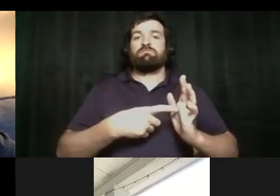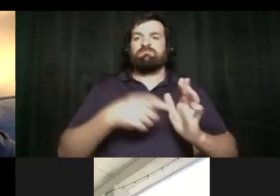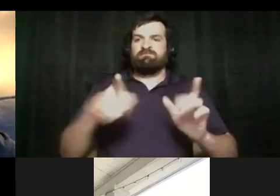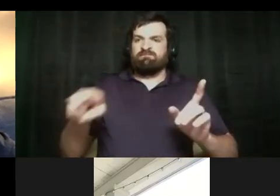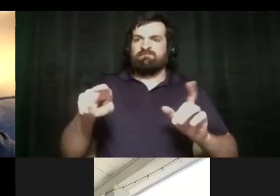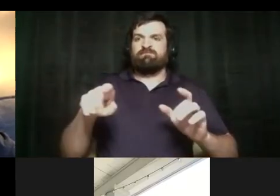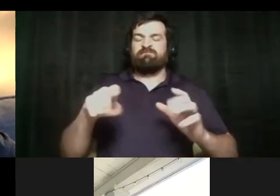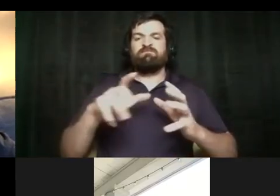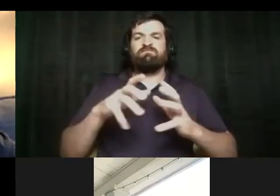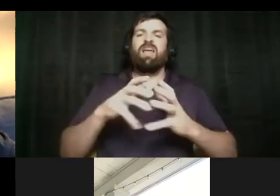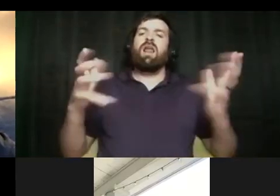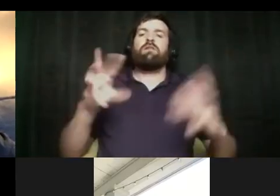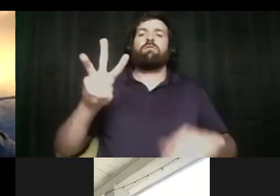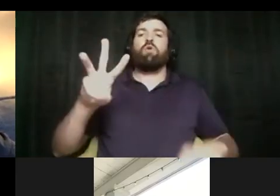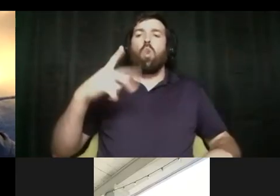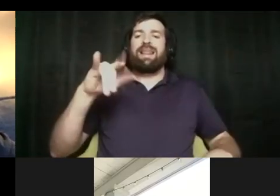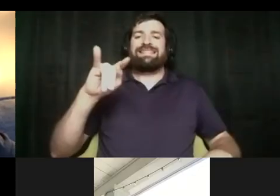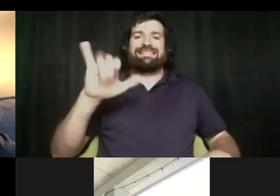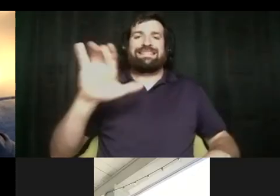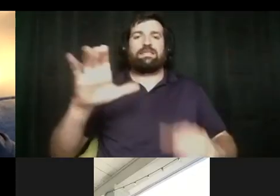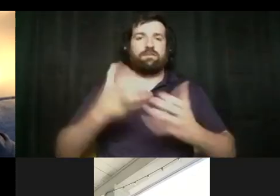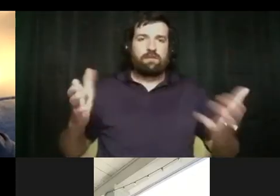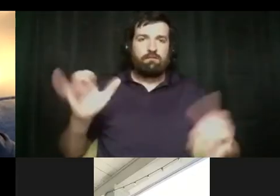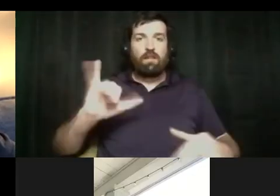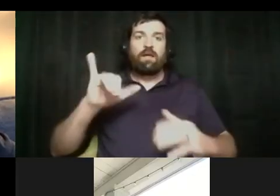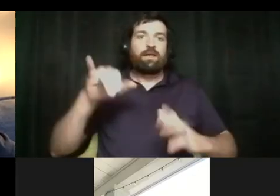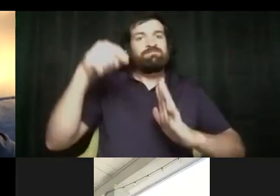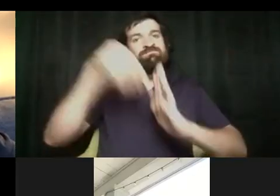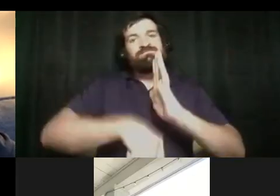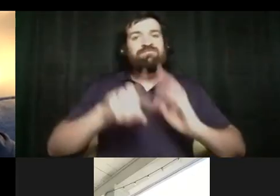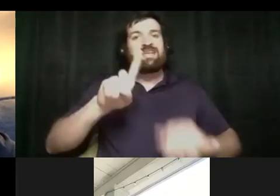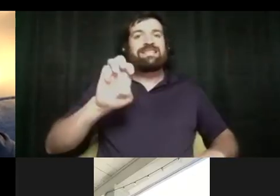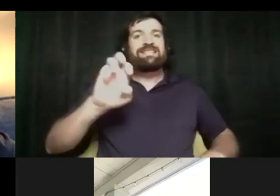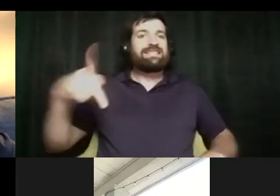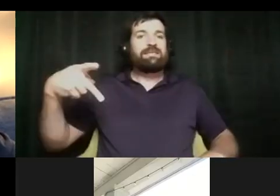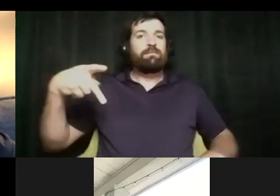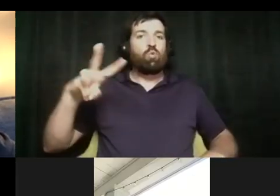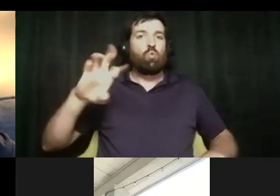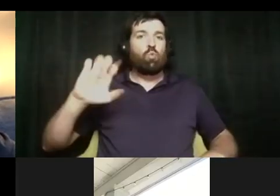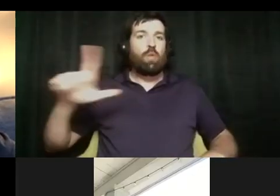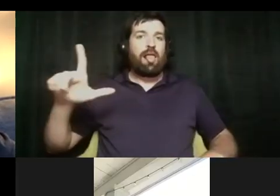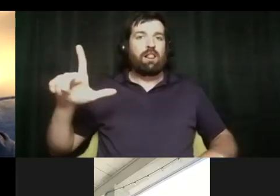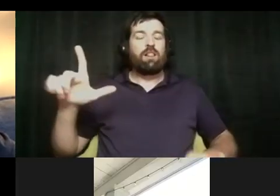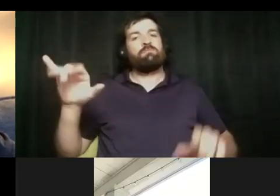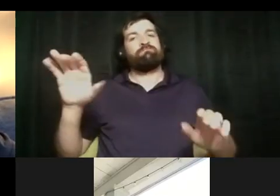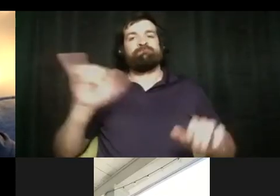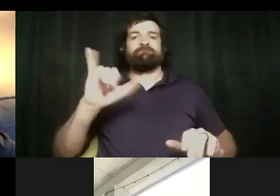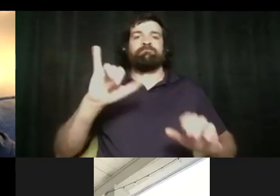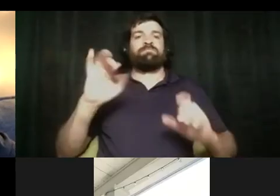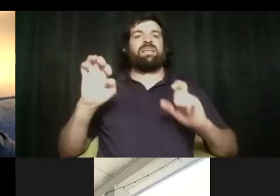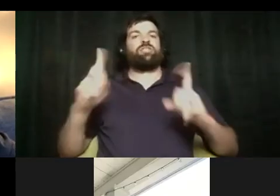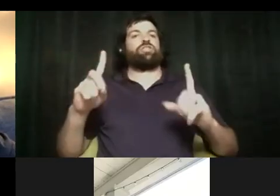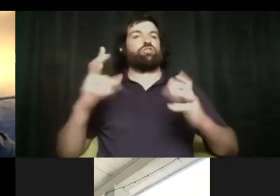pretty holistic stuff in the countries that it's working in, like installing the deep wells and doing more of like an educational approach. And I was wondering, like